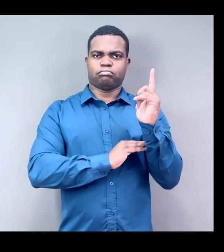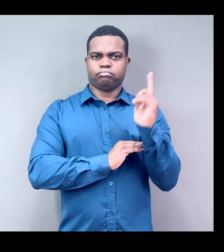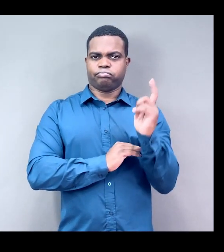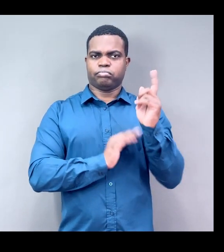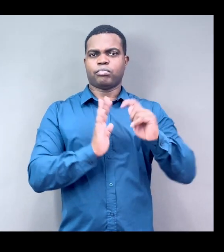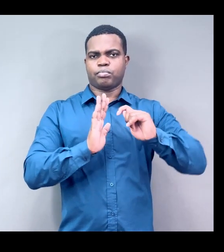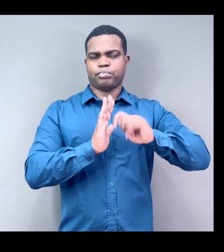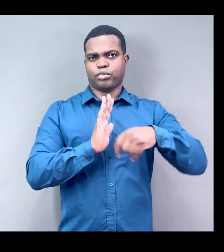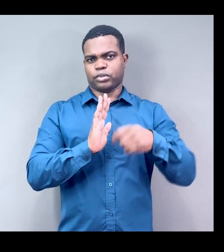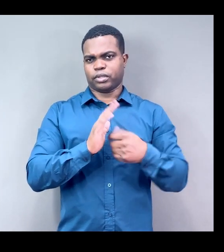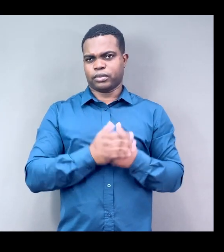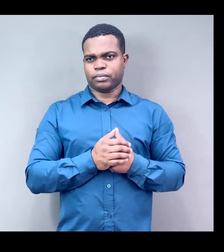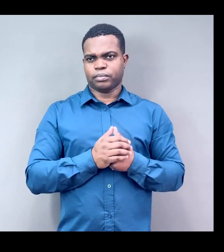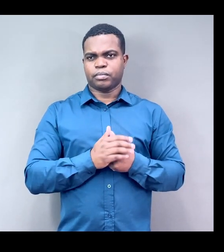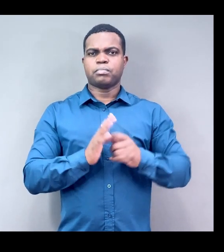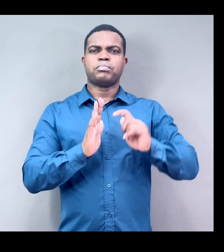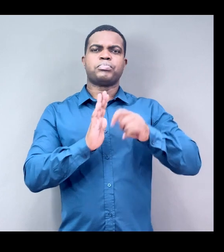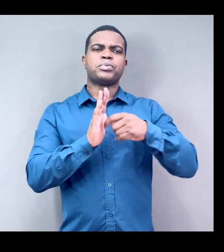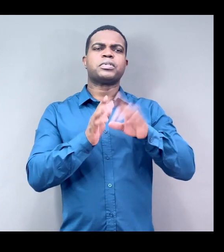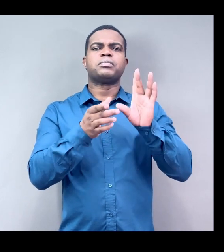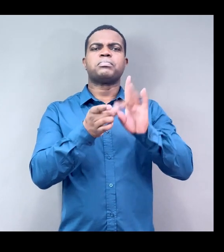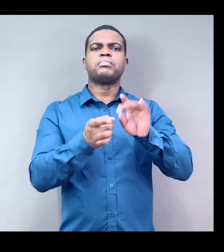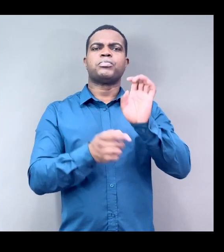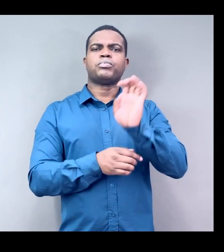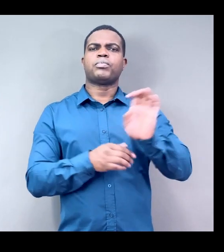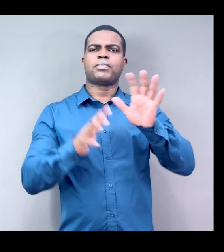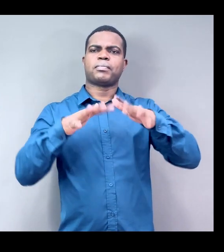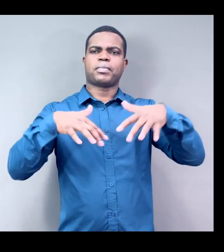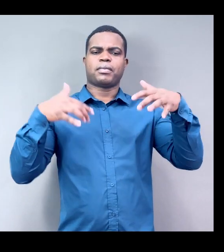initiative you may want to be embarking on